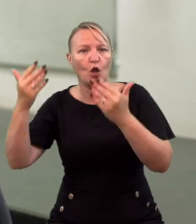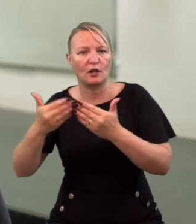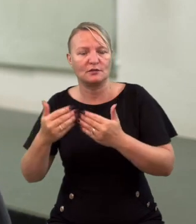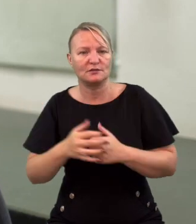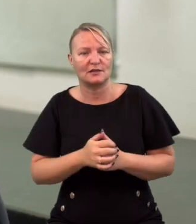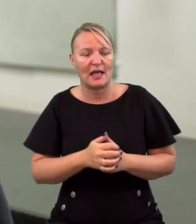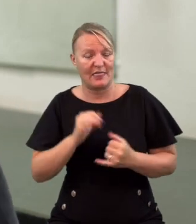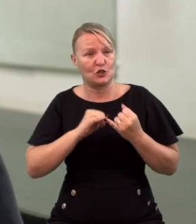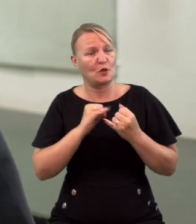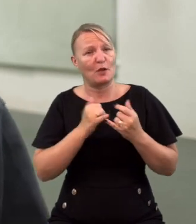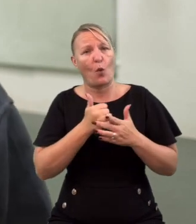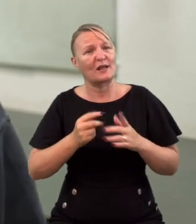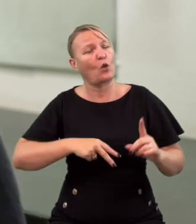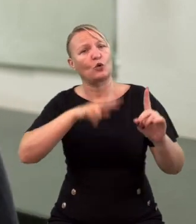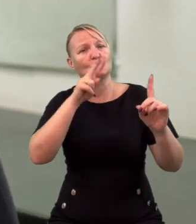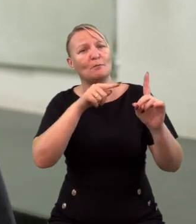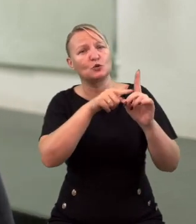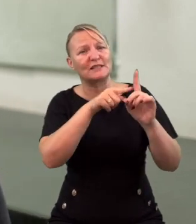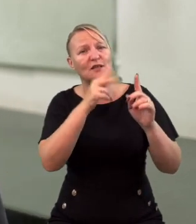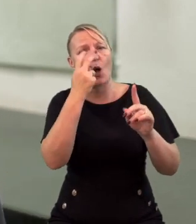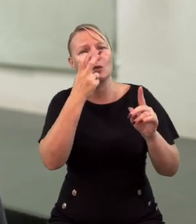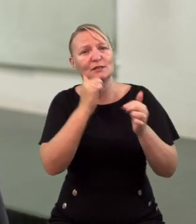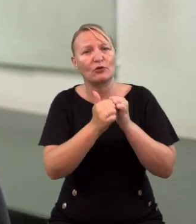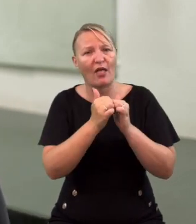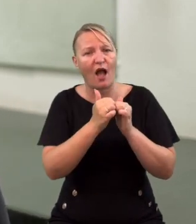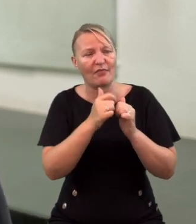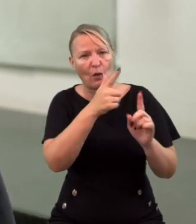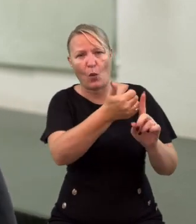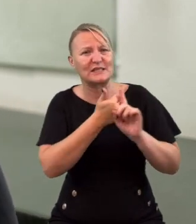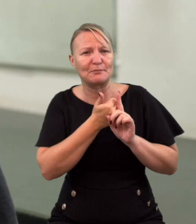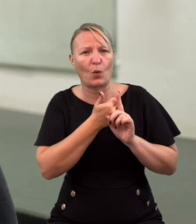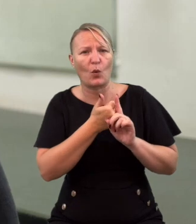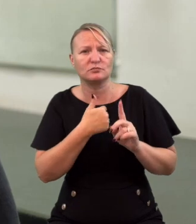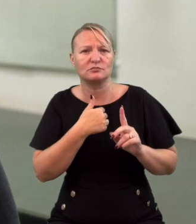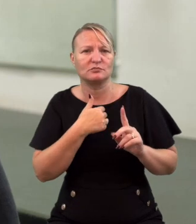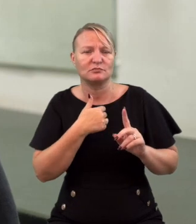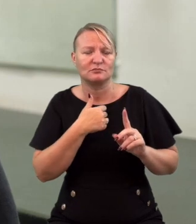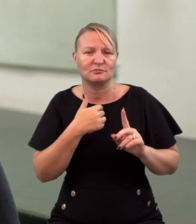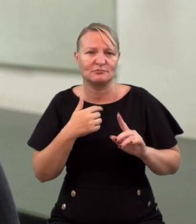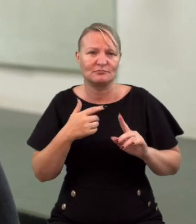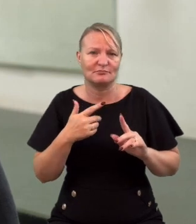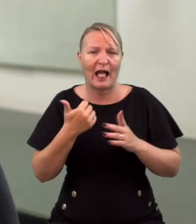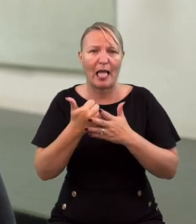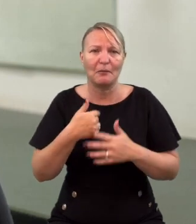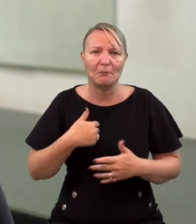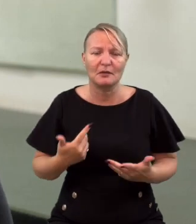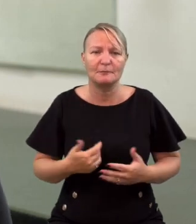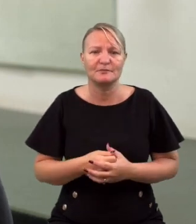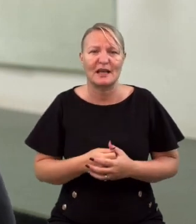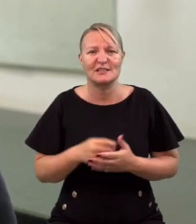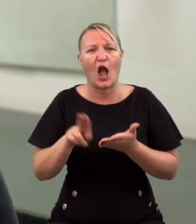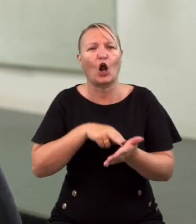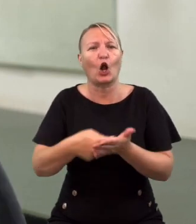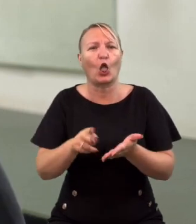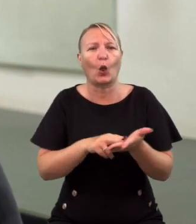sees Eli as the older brother who's always got his back and can always support him. And yeah, they're just like glue.